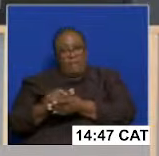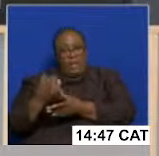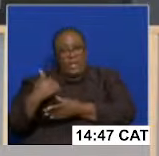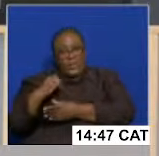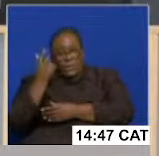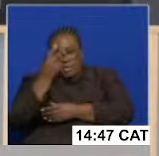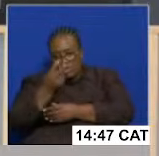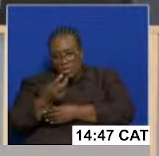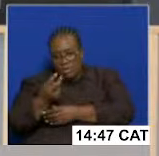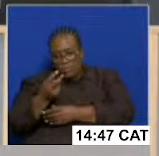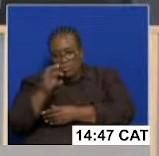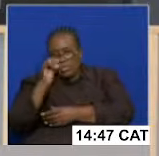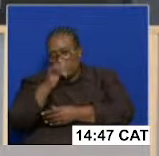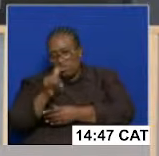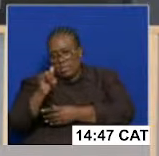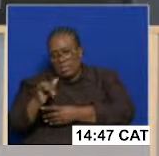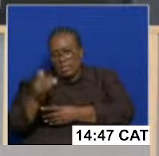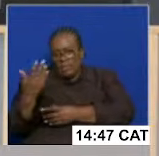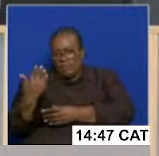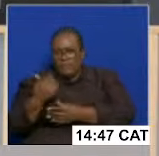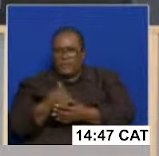Okay.